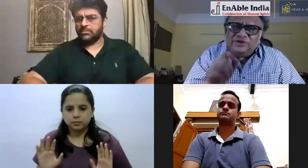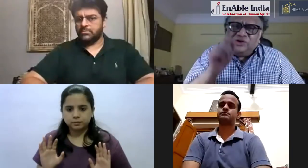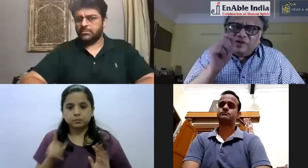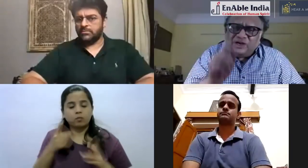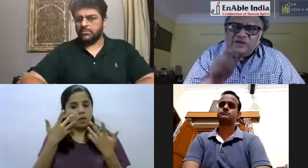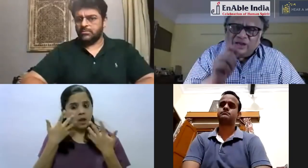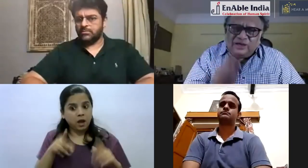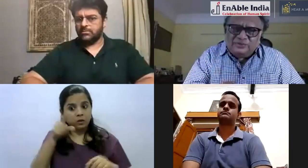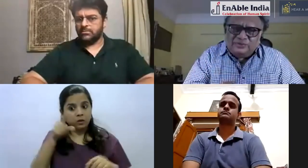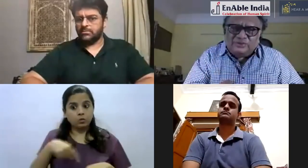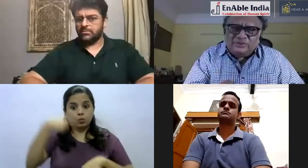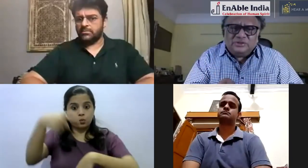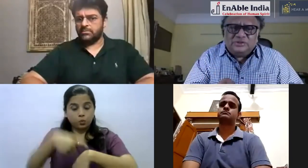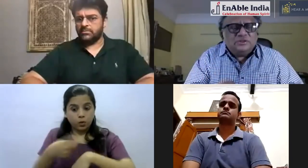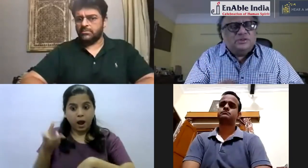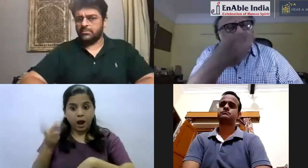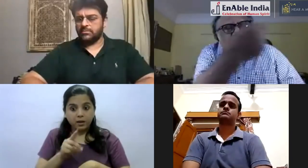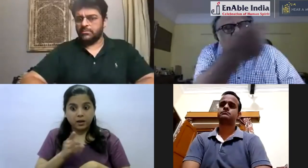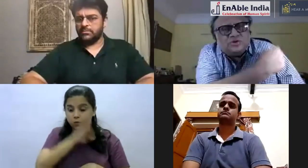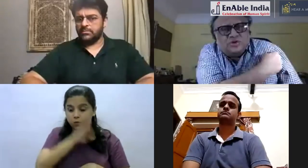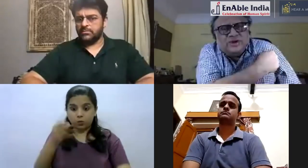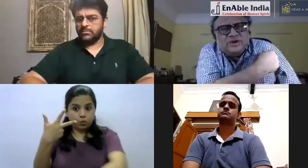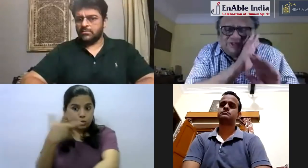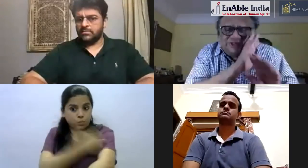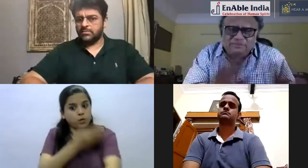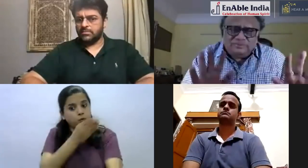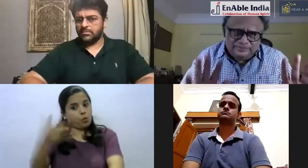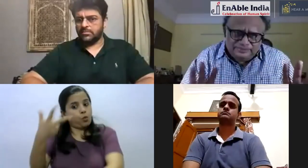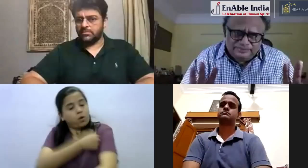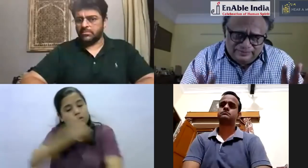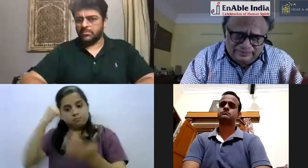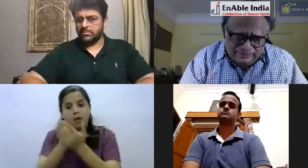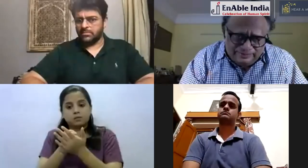Whenever your turn comes, go and take a jab.